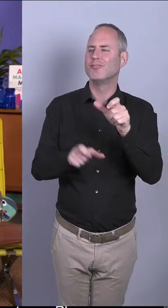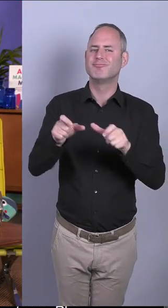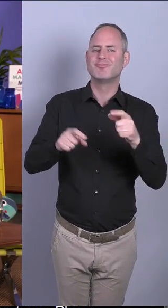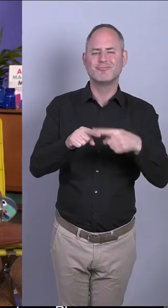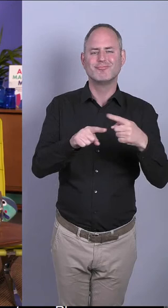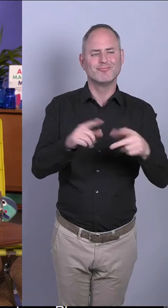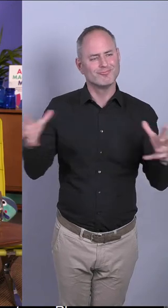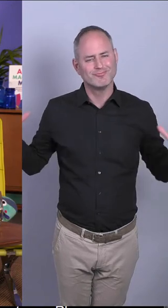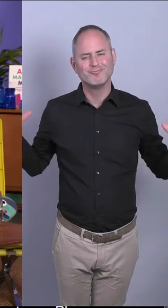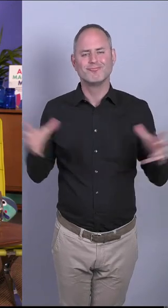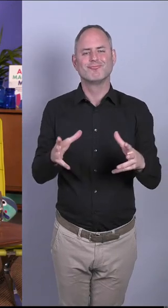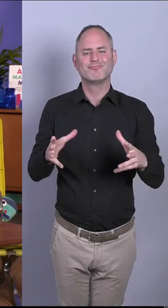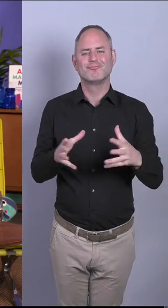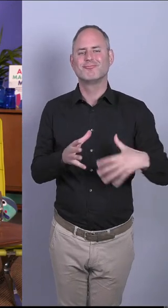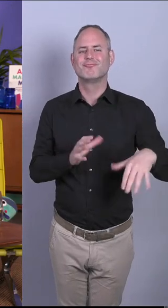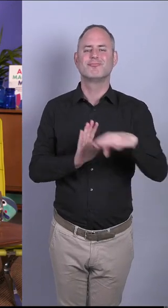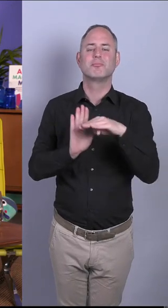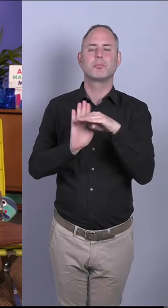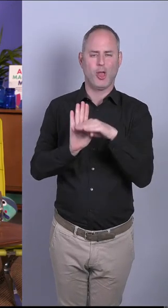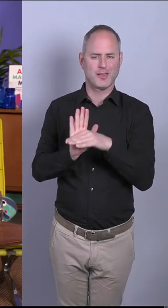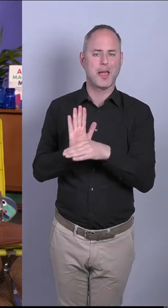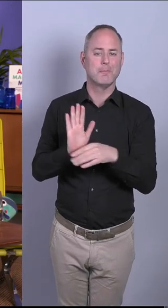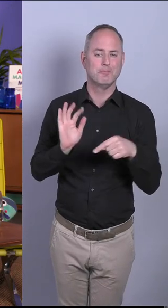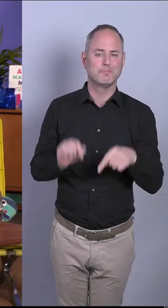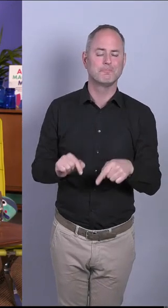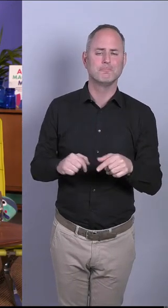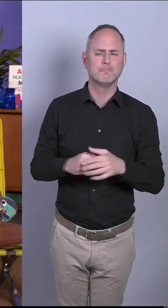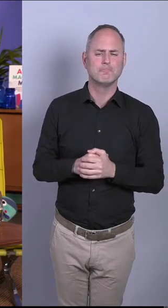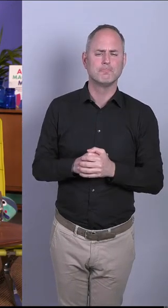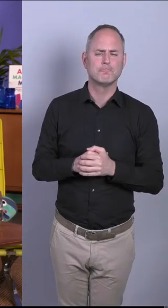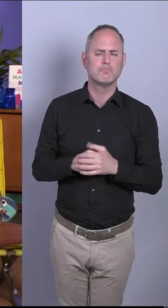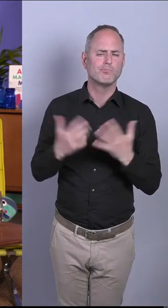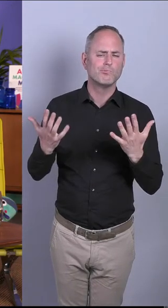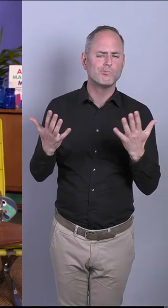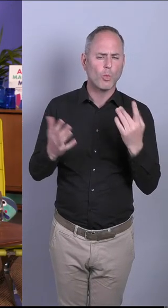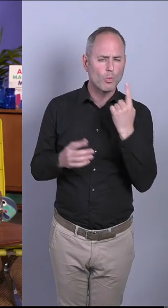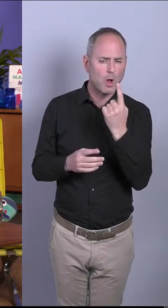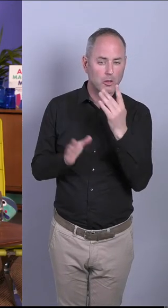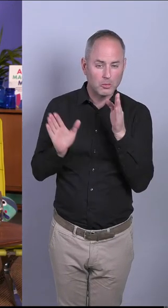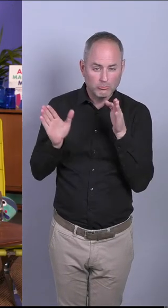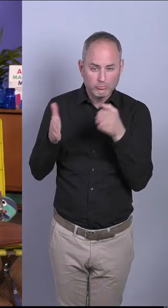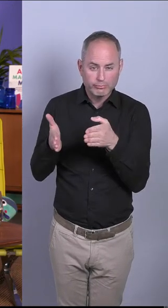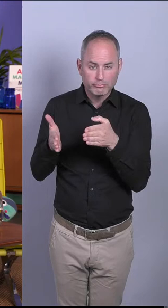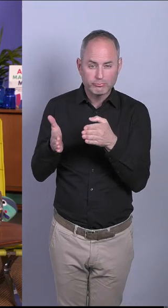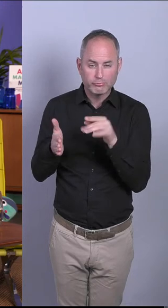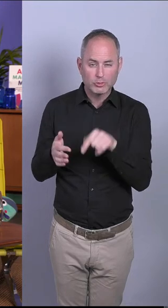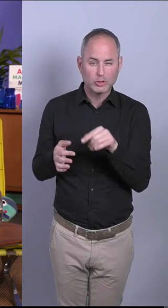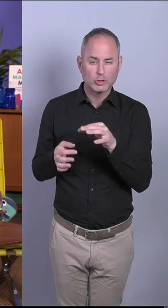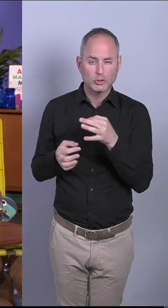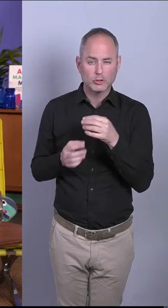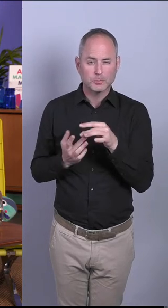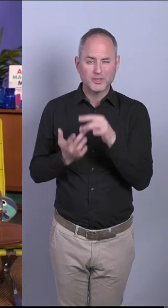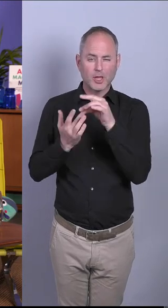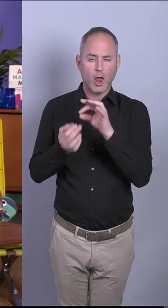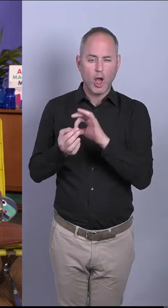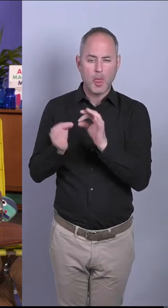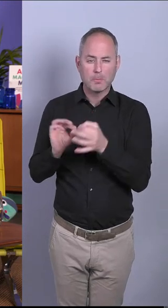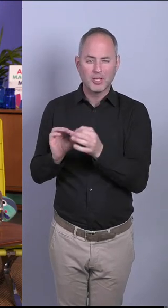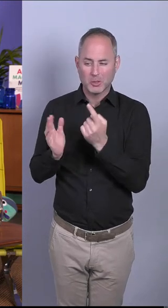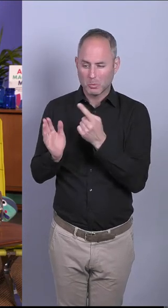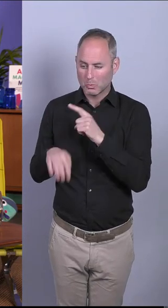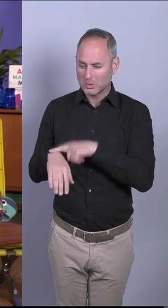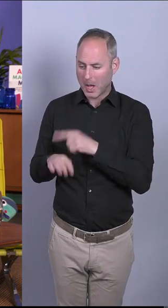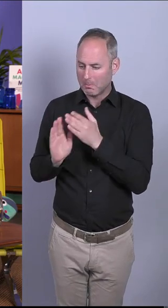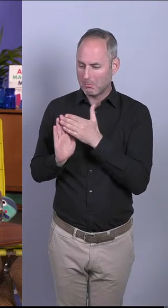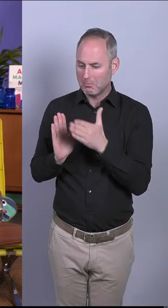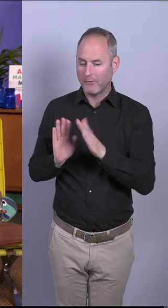the sustainability, and we want inclusion to be here for in the long term in society. We have